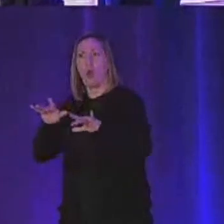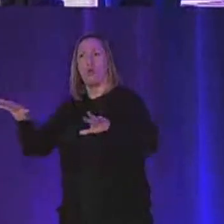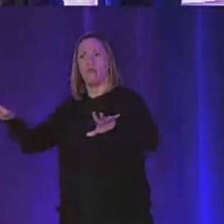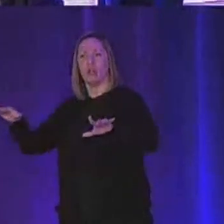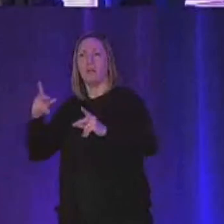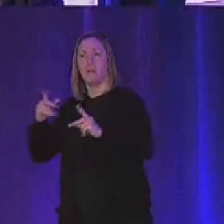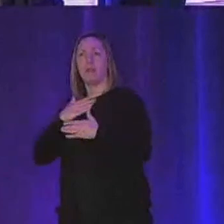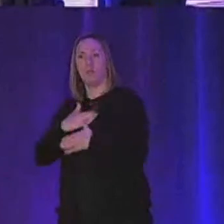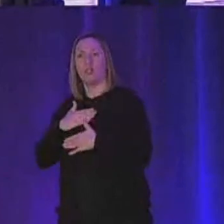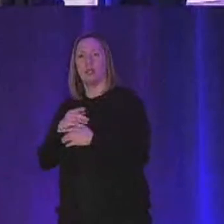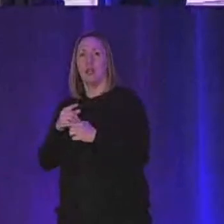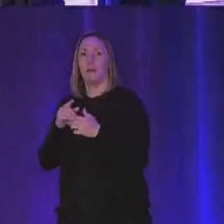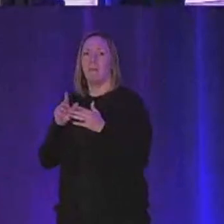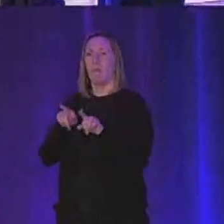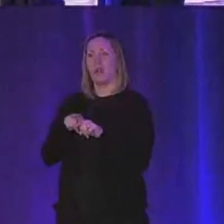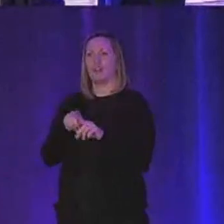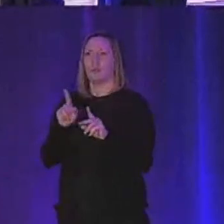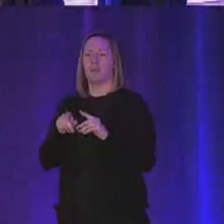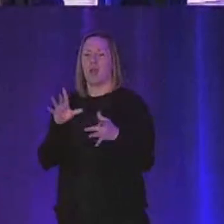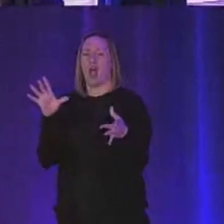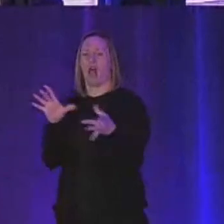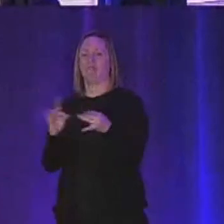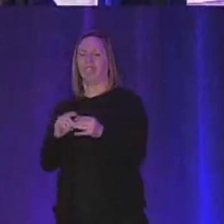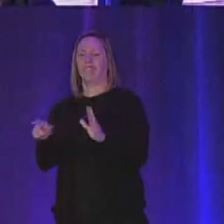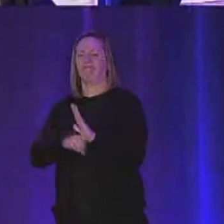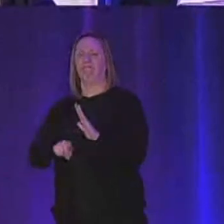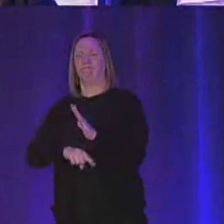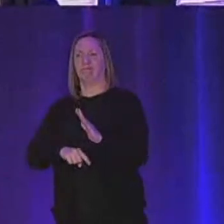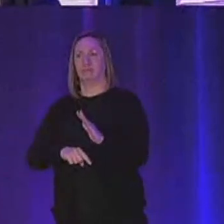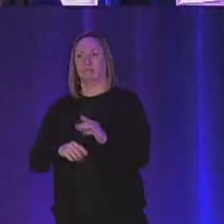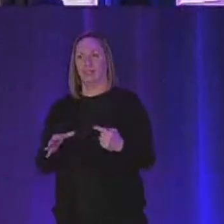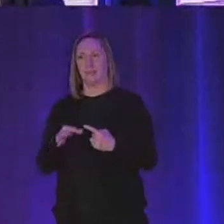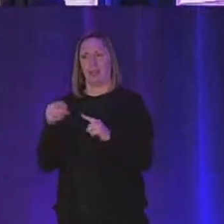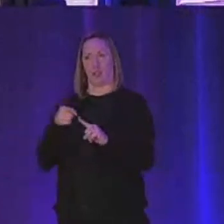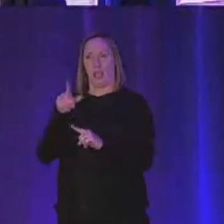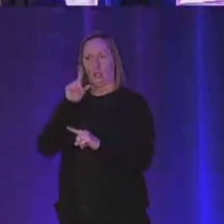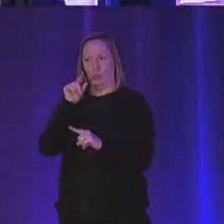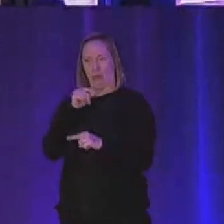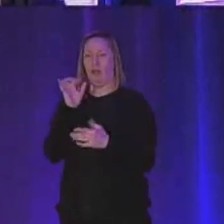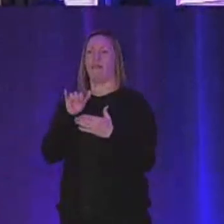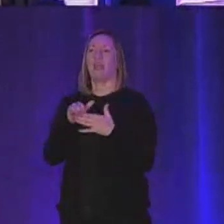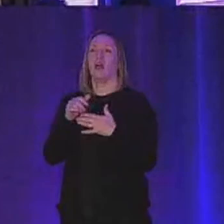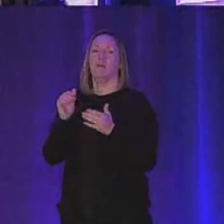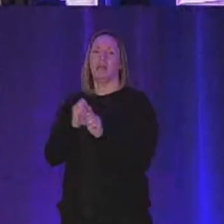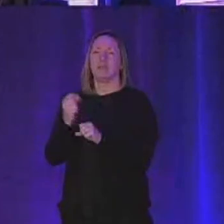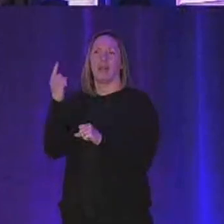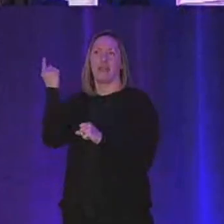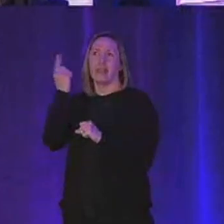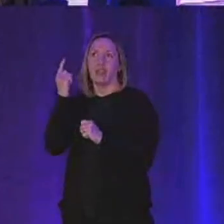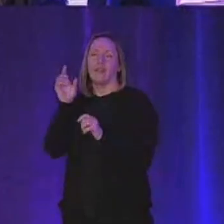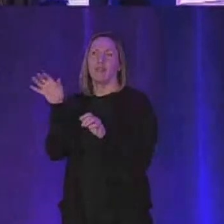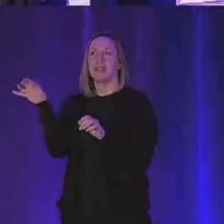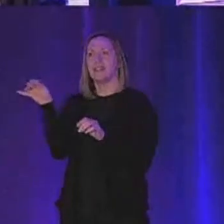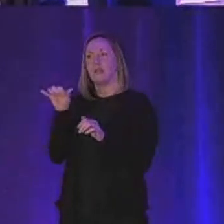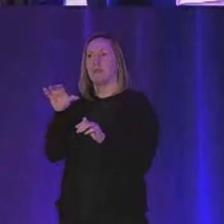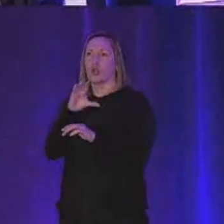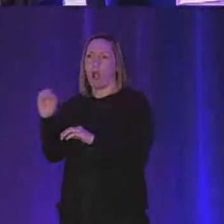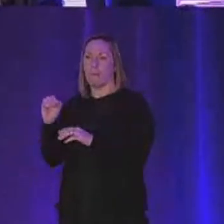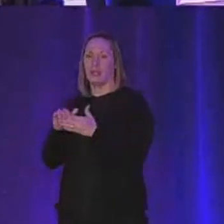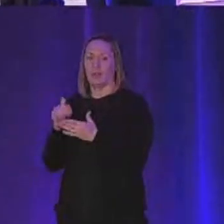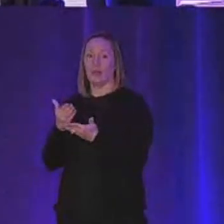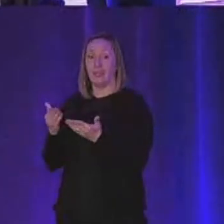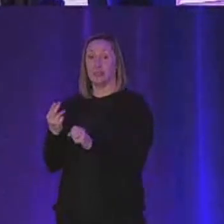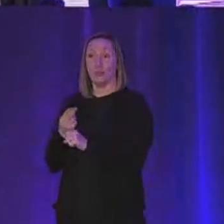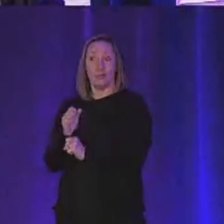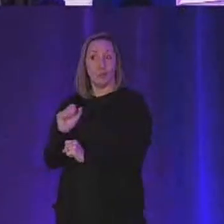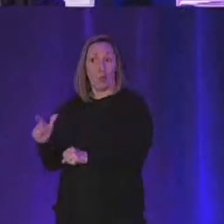cool to hate on sometimes, especially on Twitter. And this reminds me of a similar company whose things we use all the